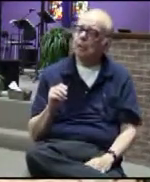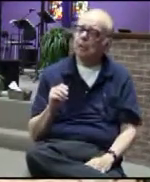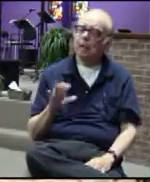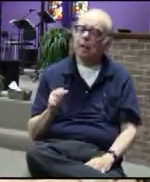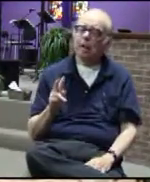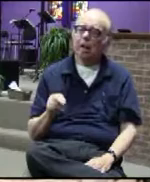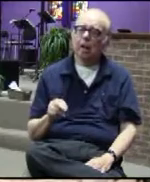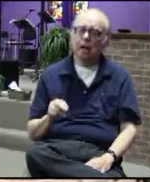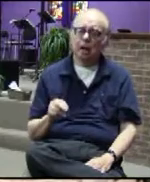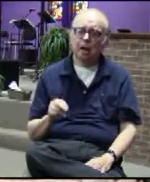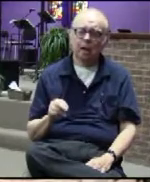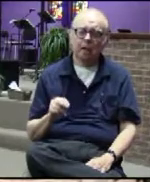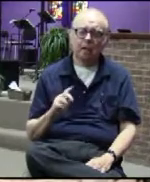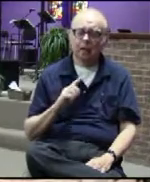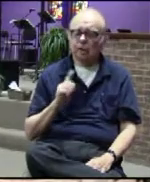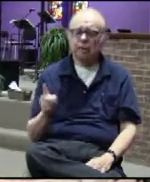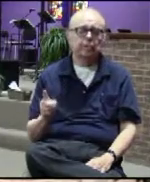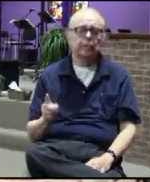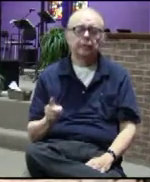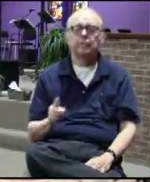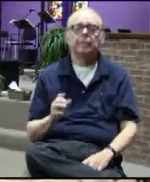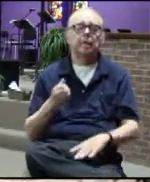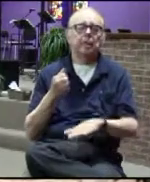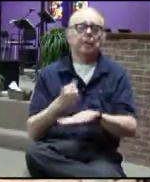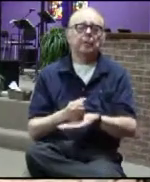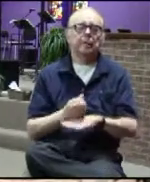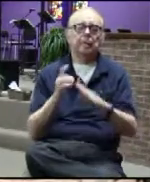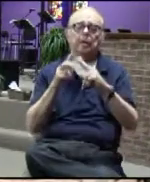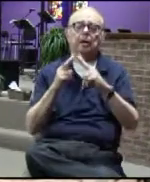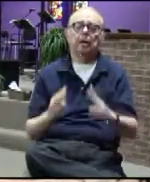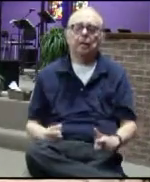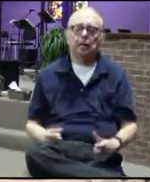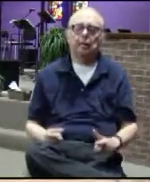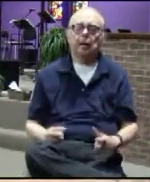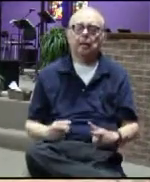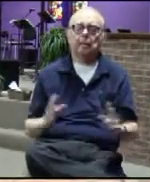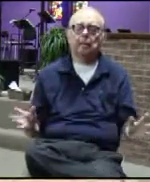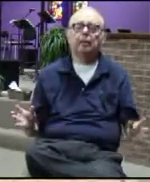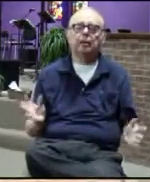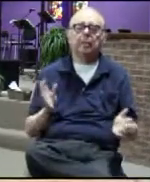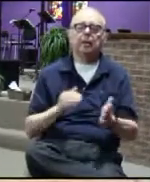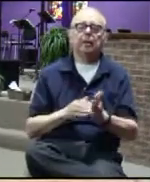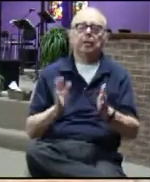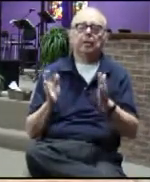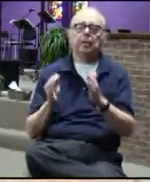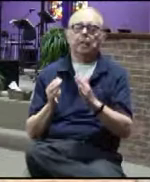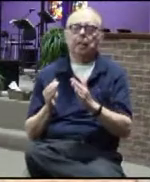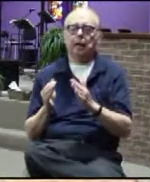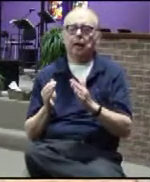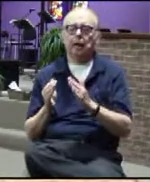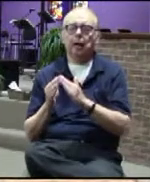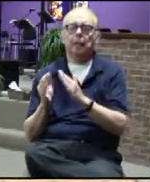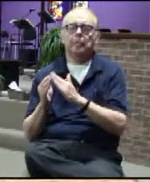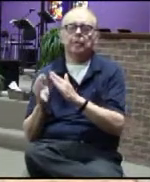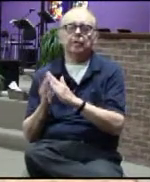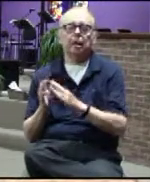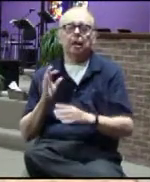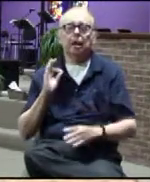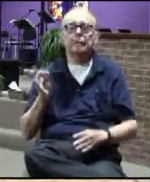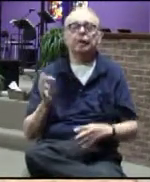John didn't pick up a big revival tent. And come to the corner. Or the center of Middletown. And preach a revival.